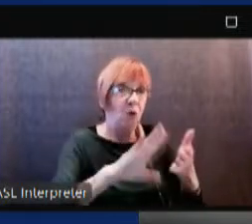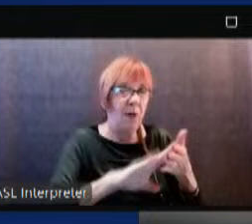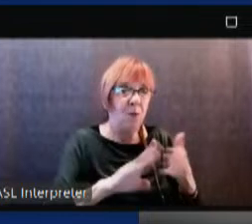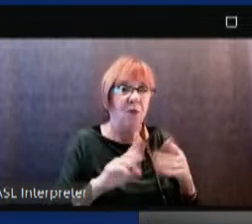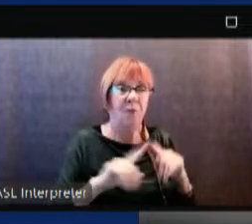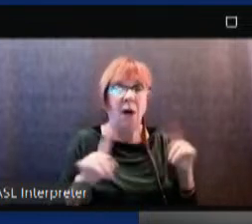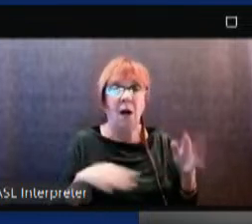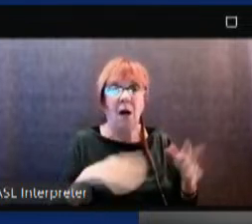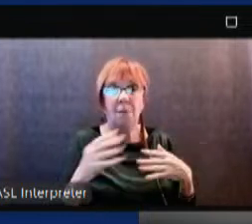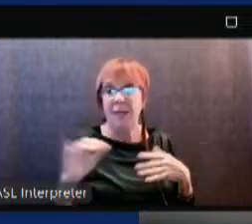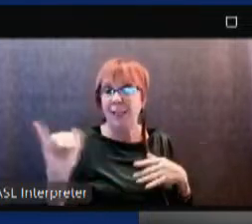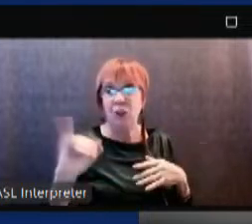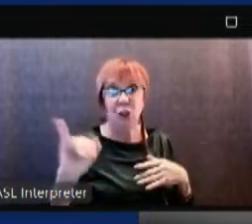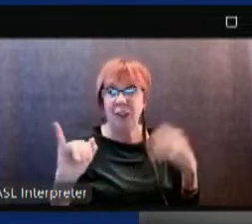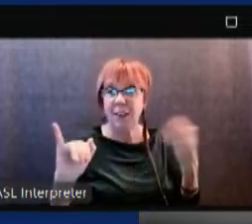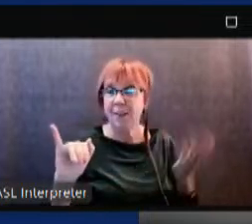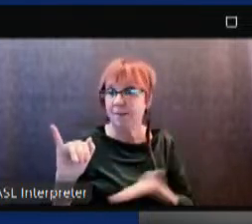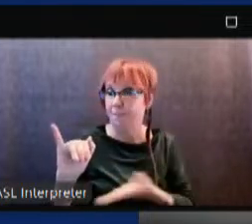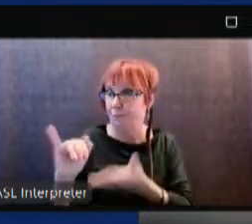to our friends at insurance.